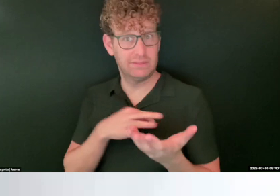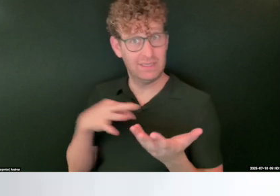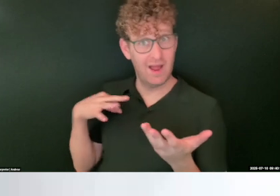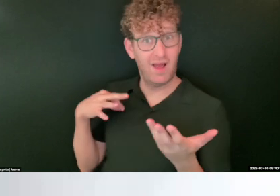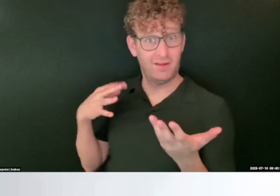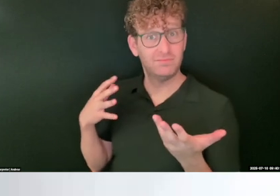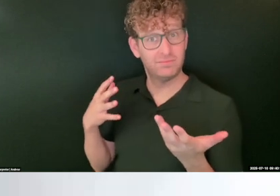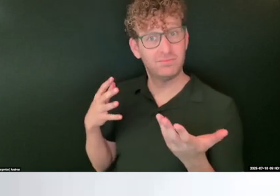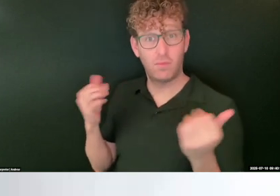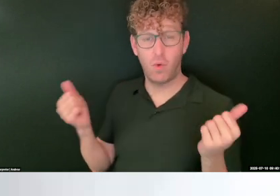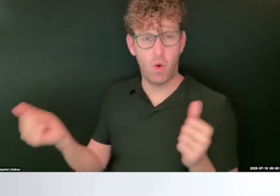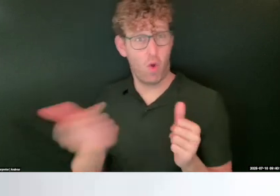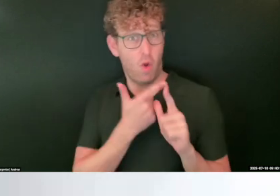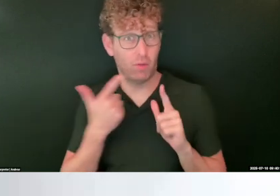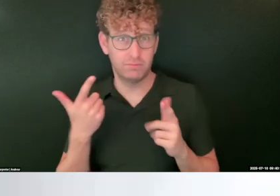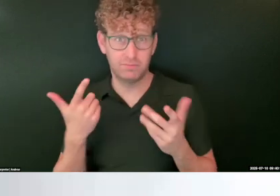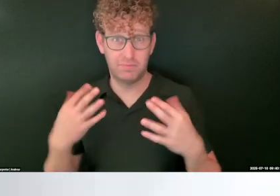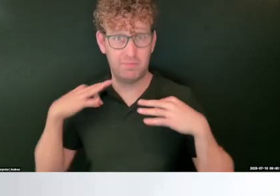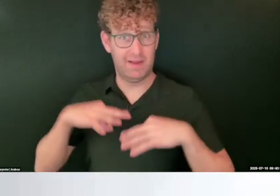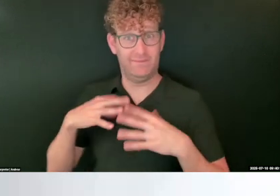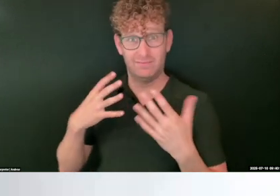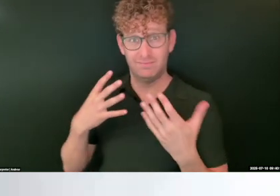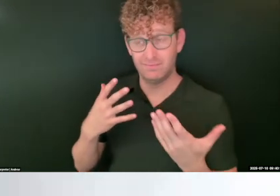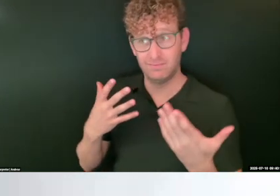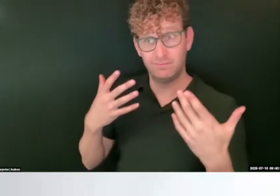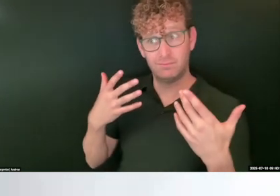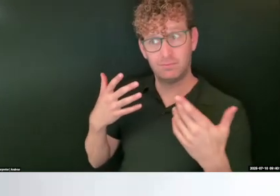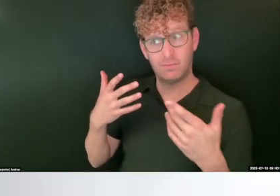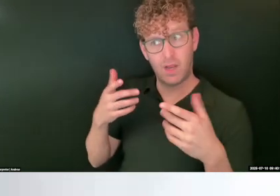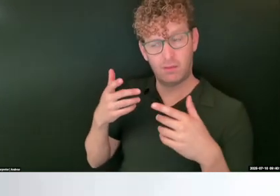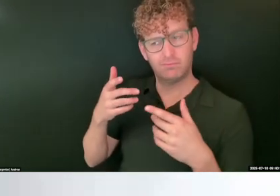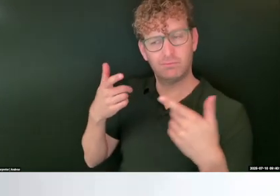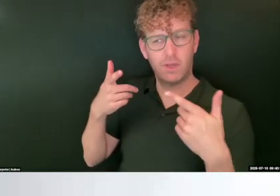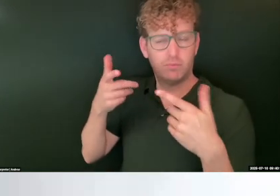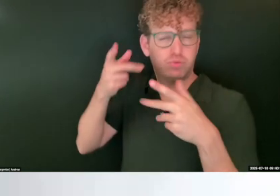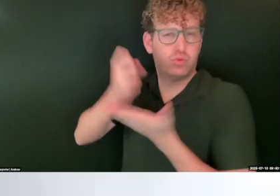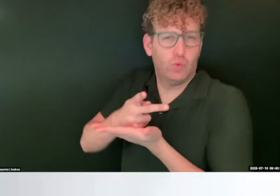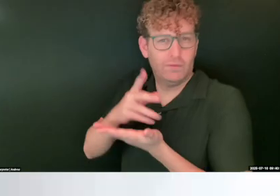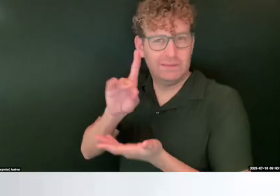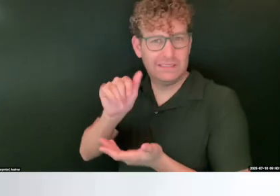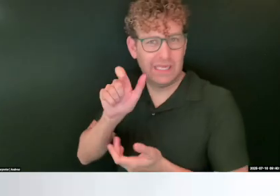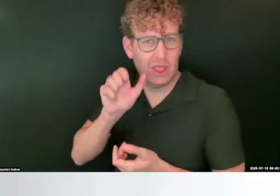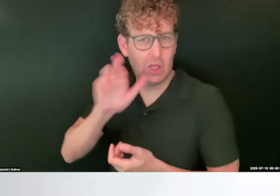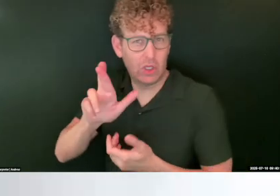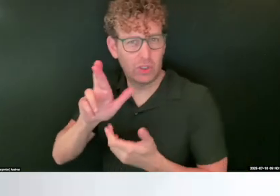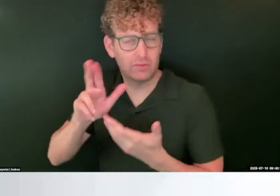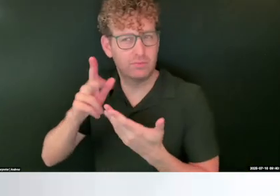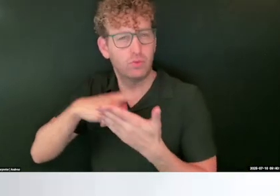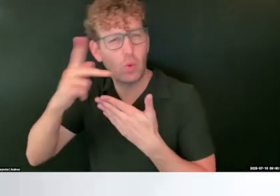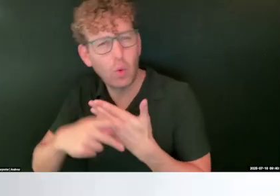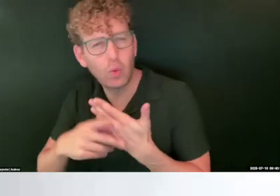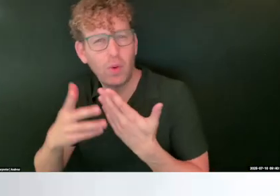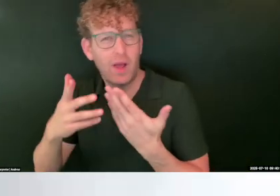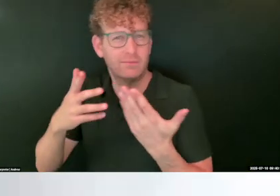dealer list and program closure procedures. One proposal is to create one statewide approved dealer list.